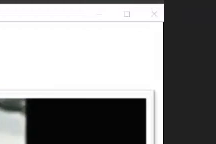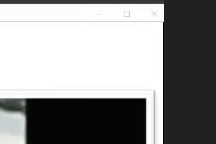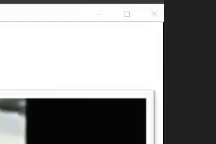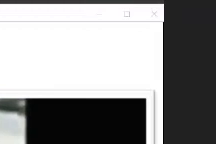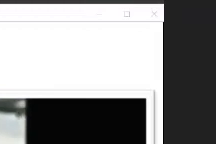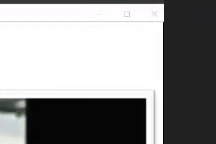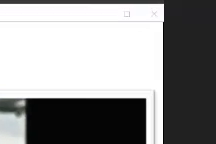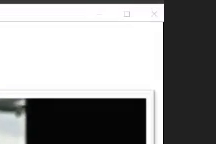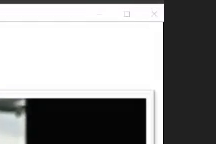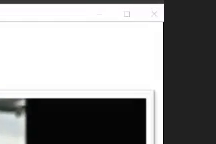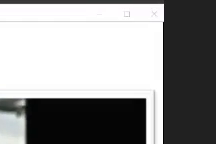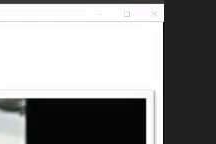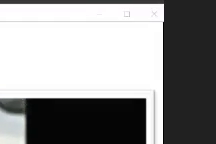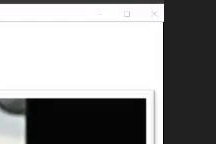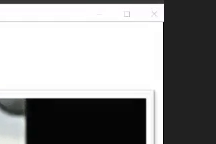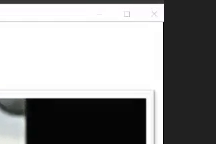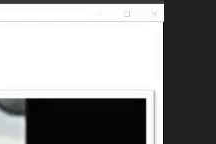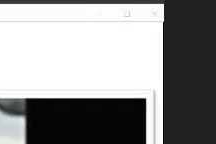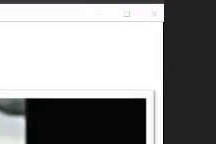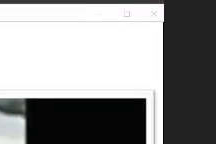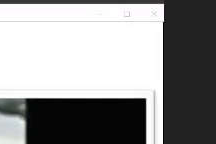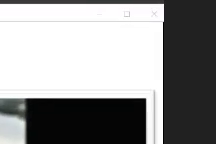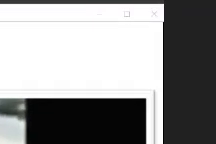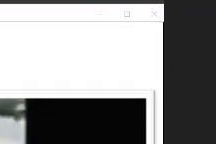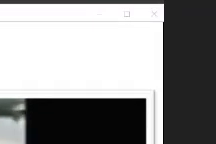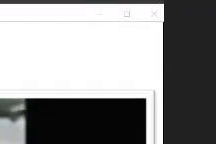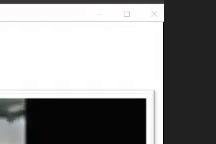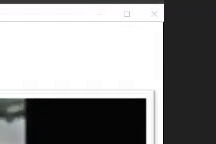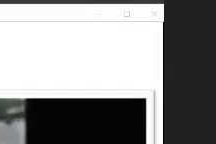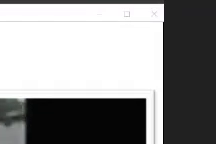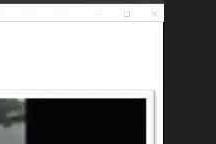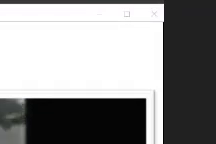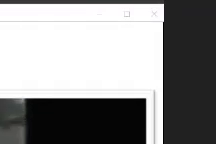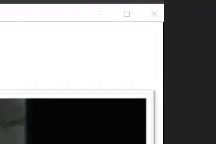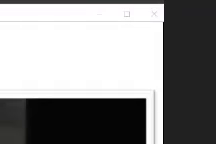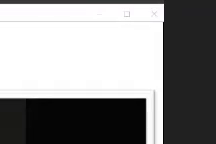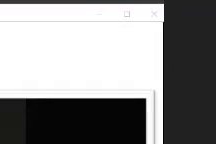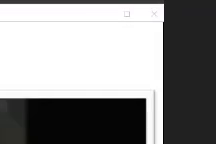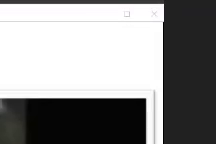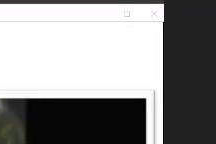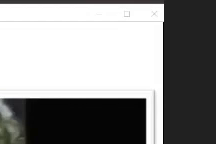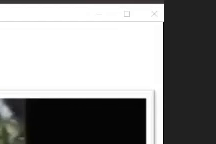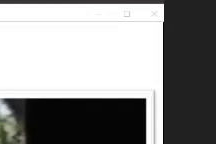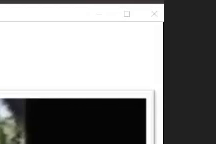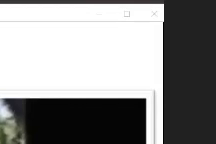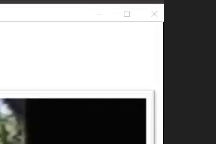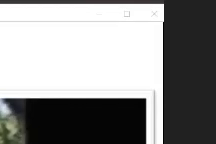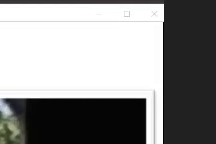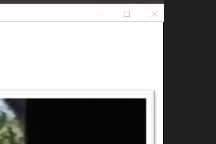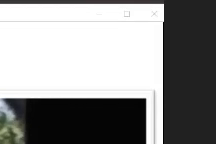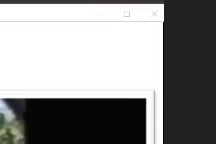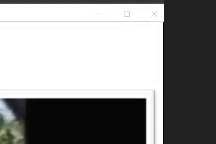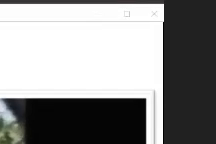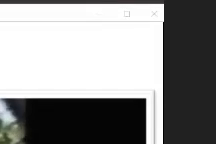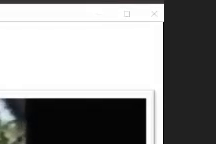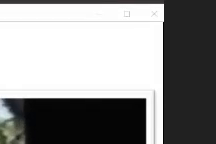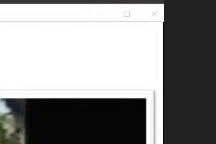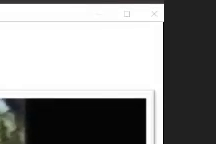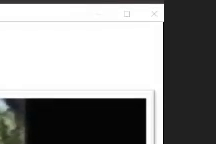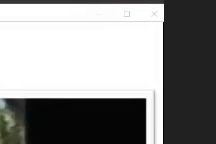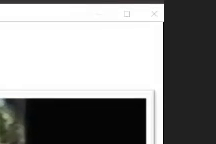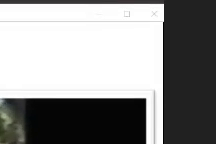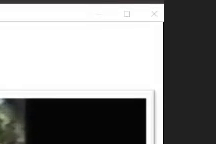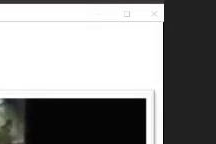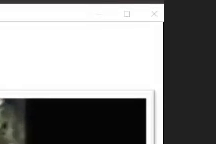I I'm very proud to be a part of it. I'm very proud to represent the